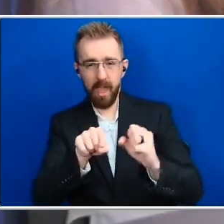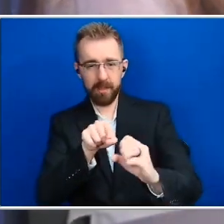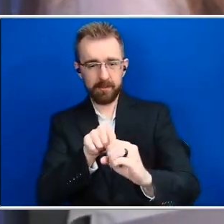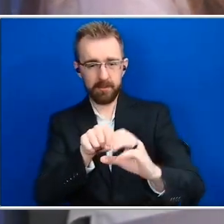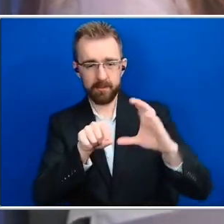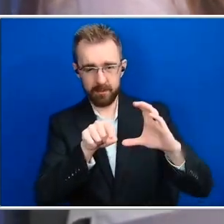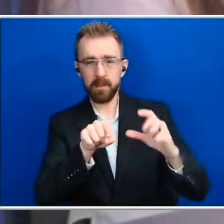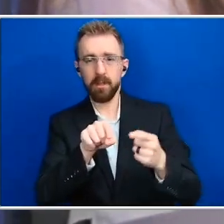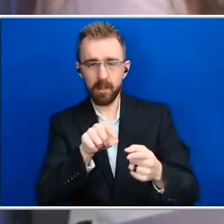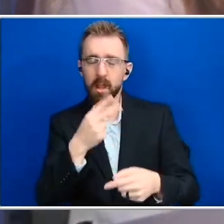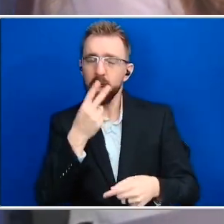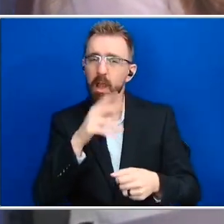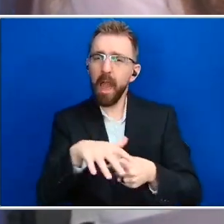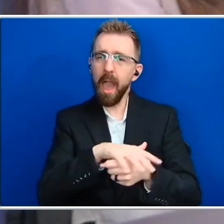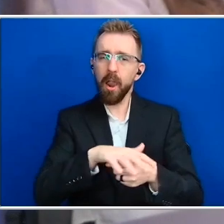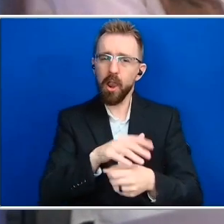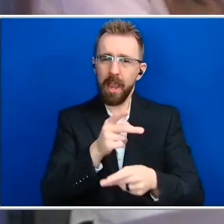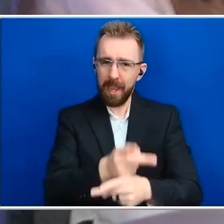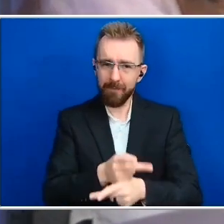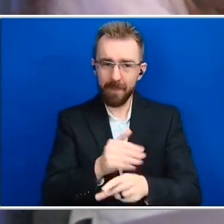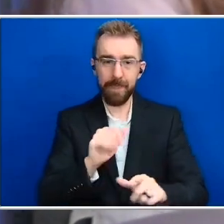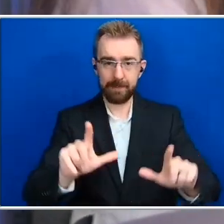and that's the monitor in front of me.